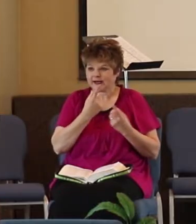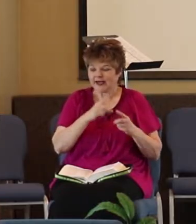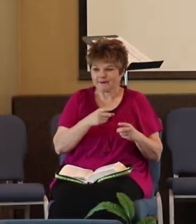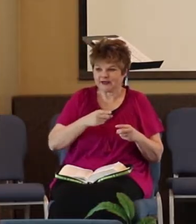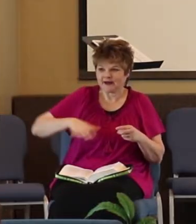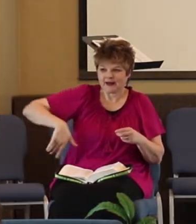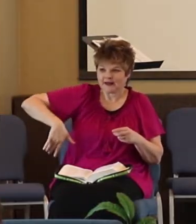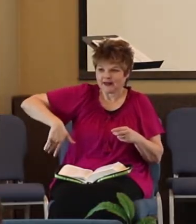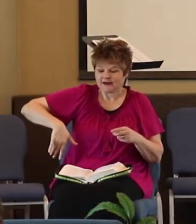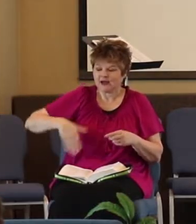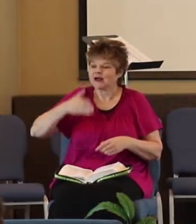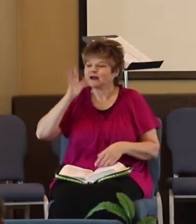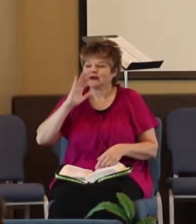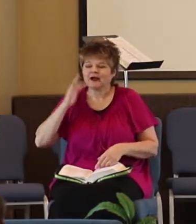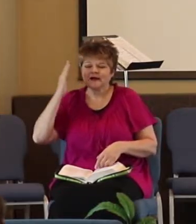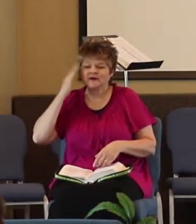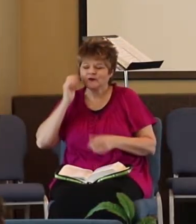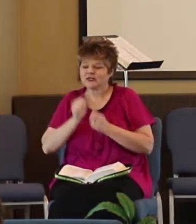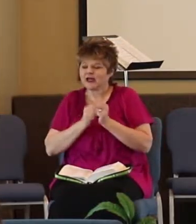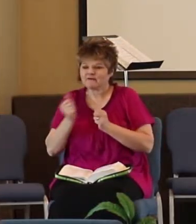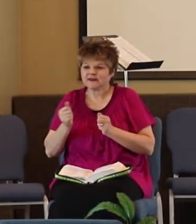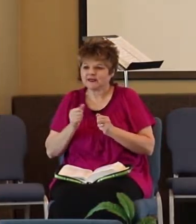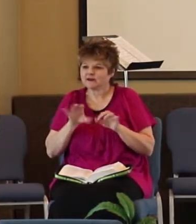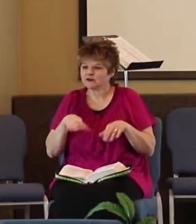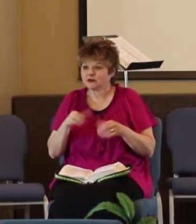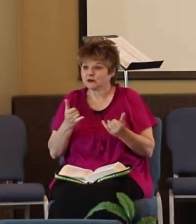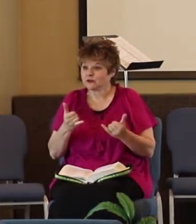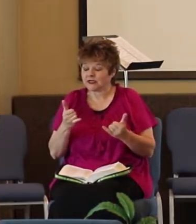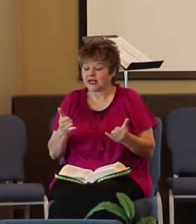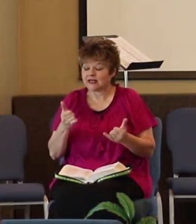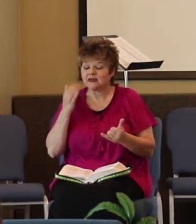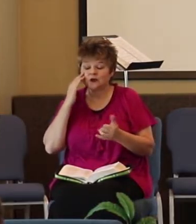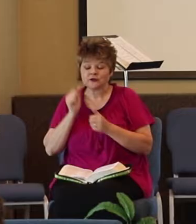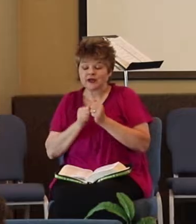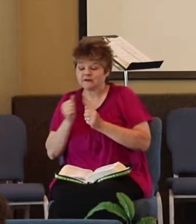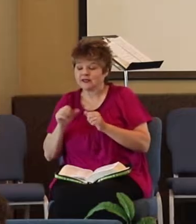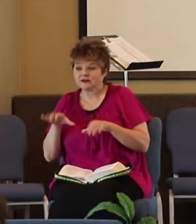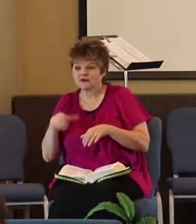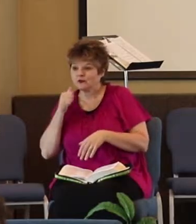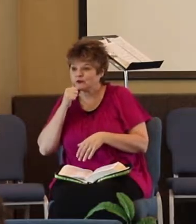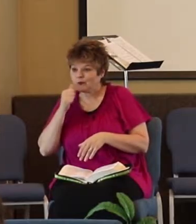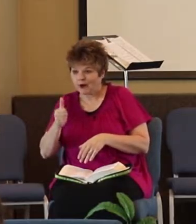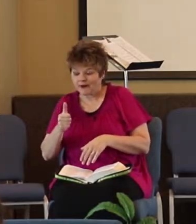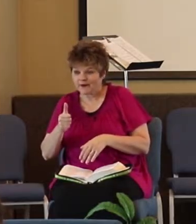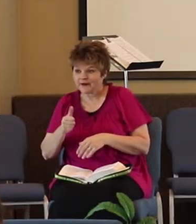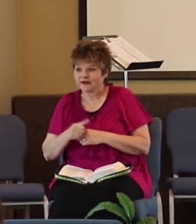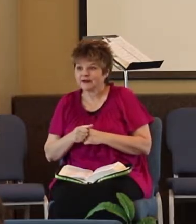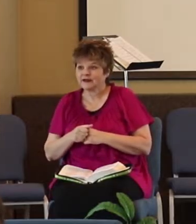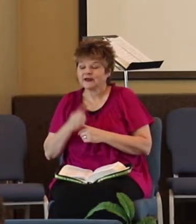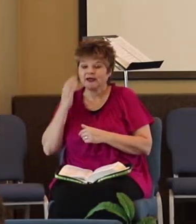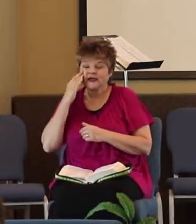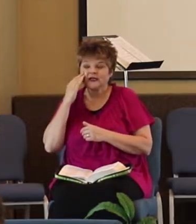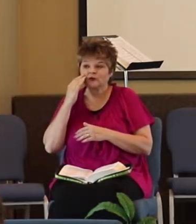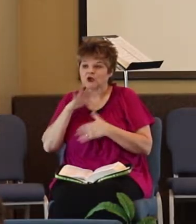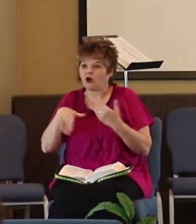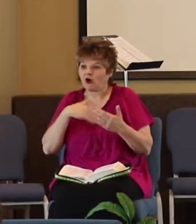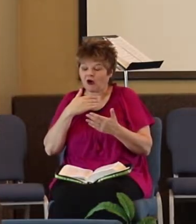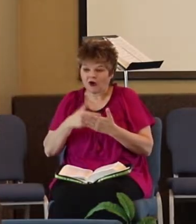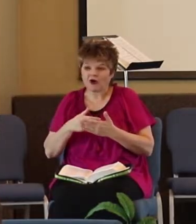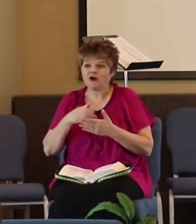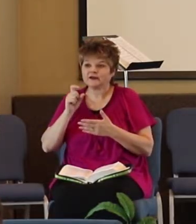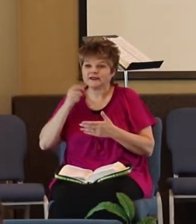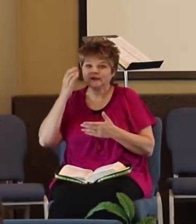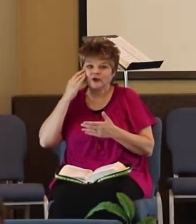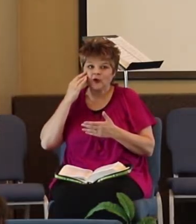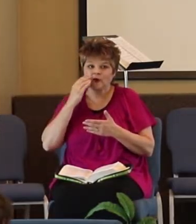knows everything that you're going to do today. He knows everything you're going to do tomorrow. He knows all there is to know